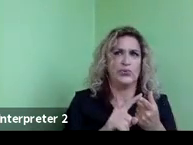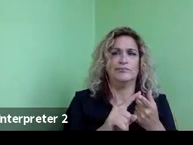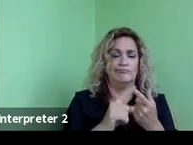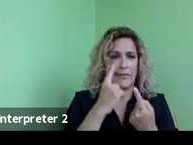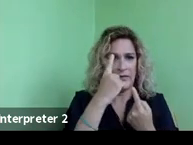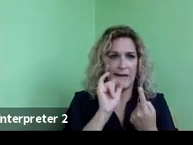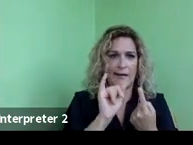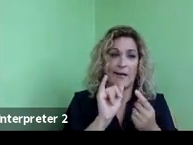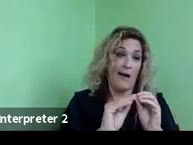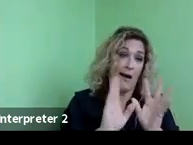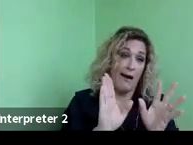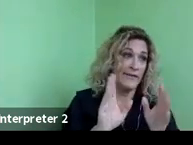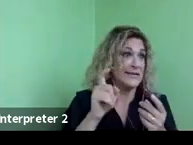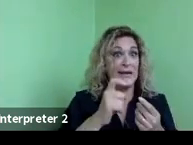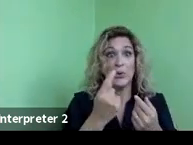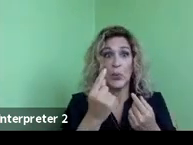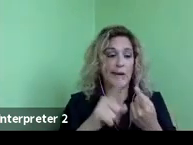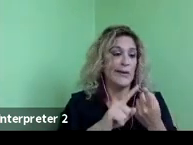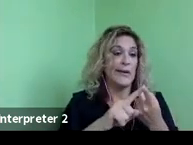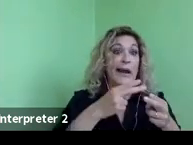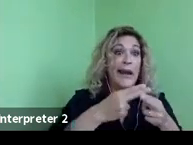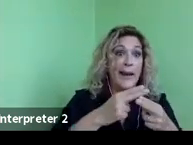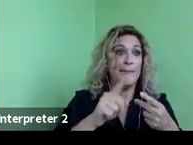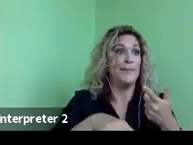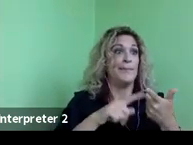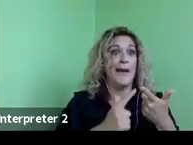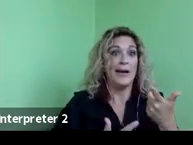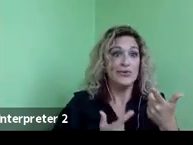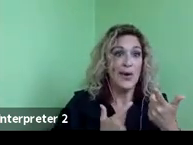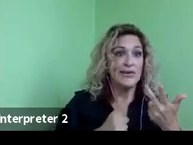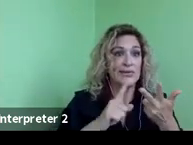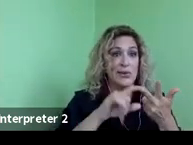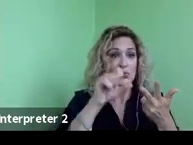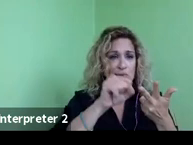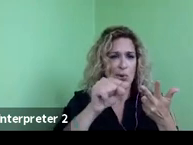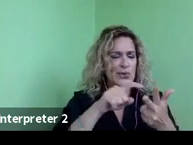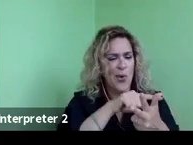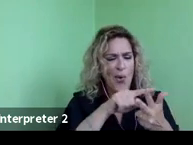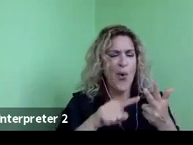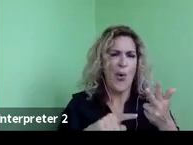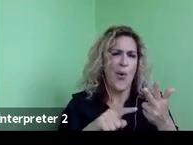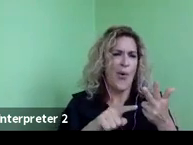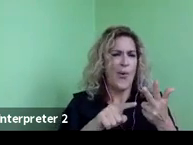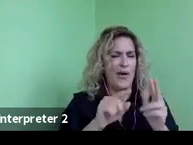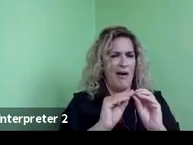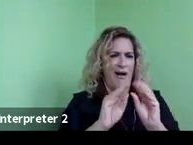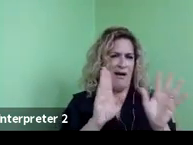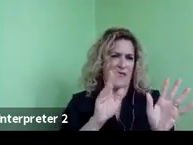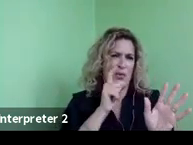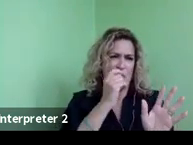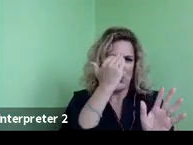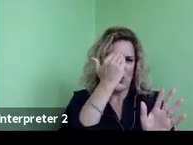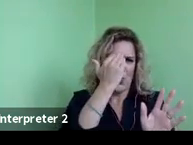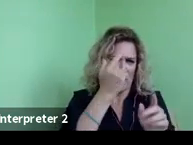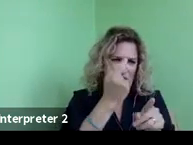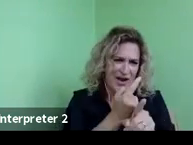name, address, social security number. Those can clearly be revealing, but they aren't the only things,